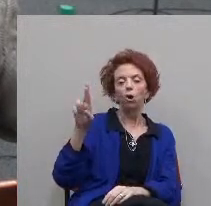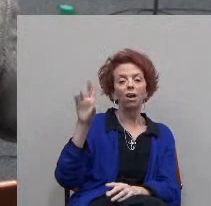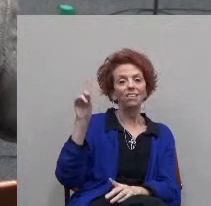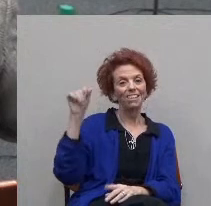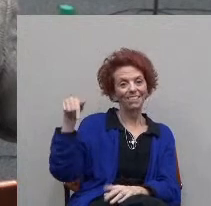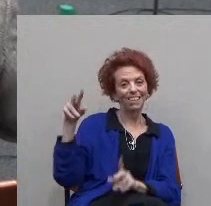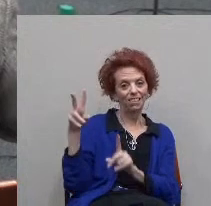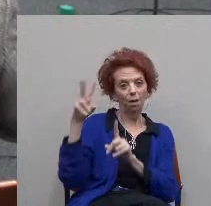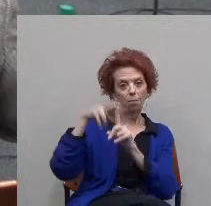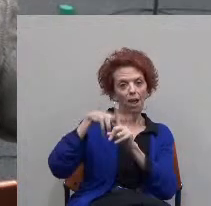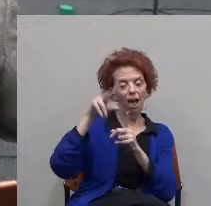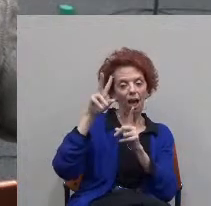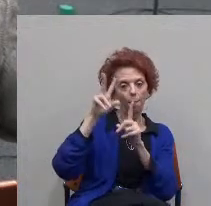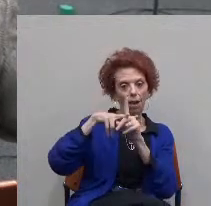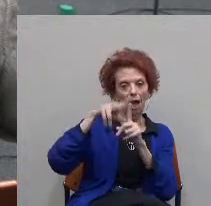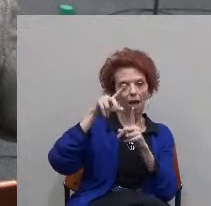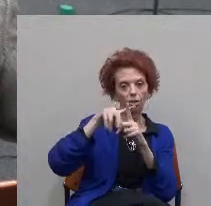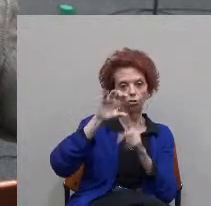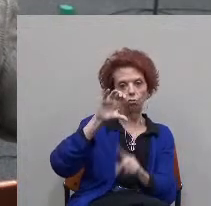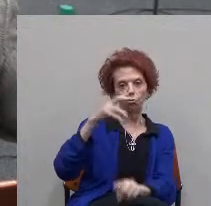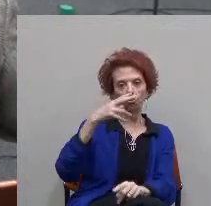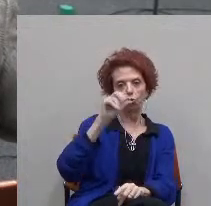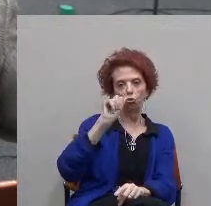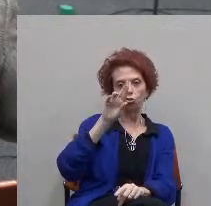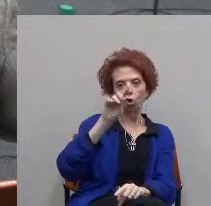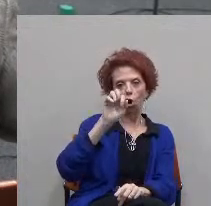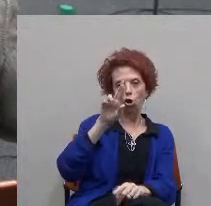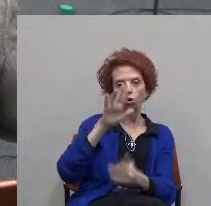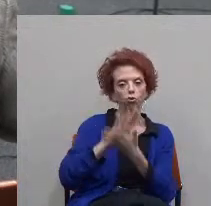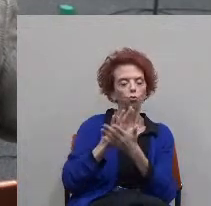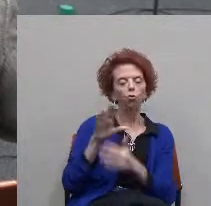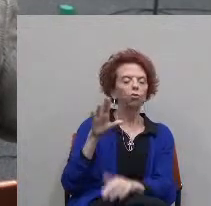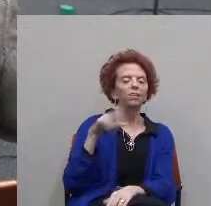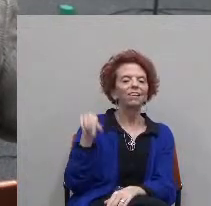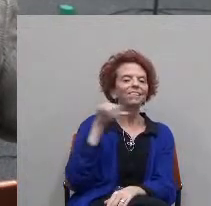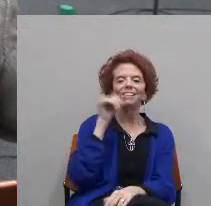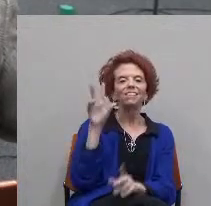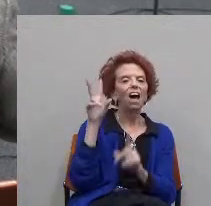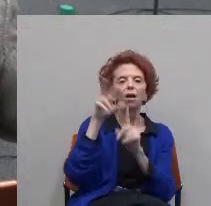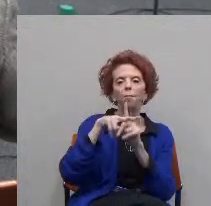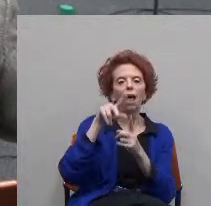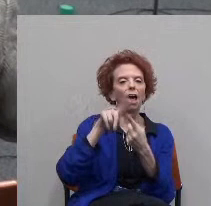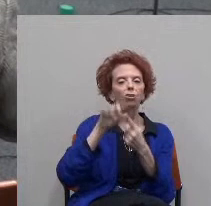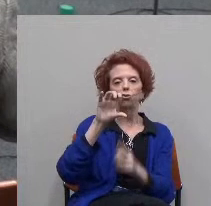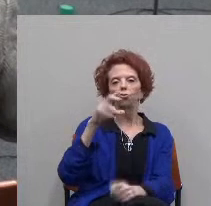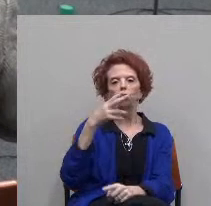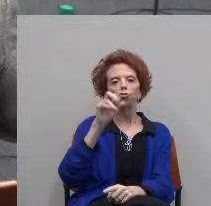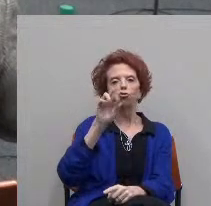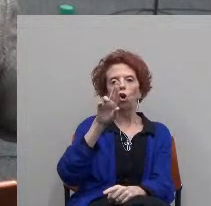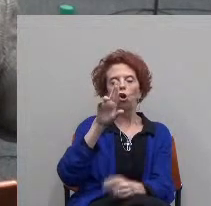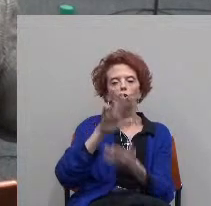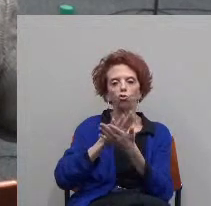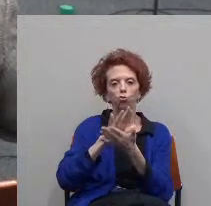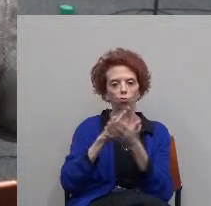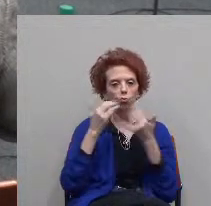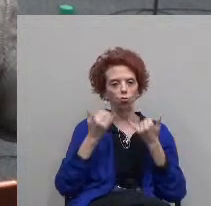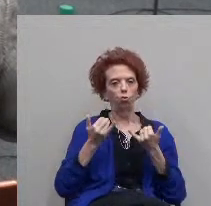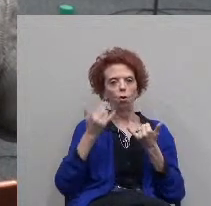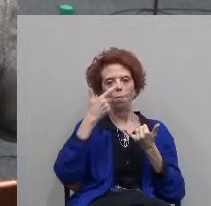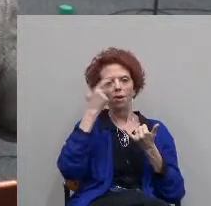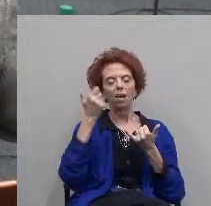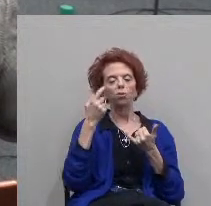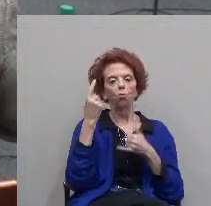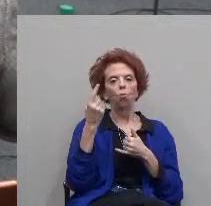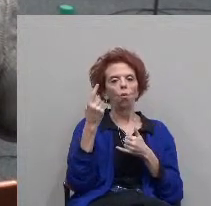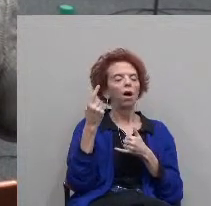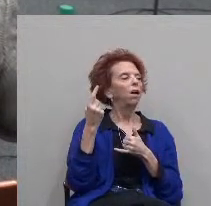schools? I don't think she's here today. It does not. Because that's what she's going to ask. It does not apply to charter schools currently the way it is, because we want, one of